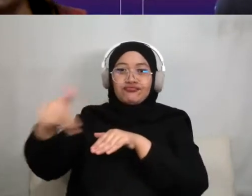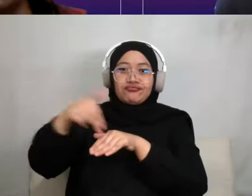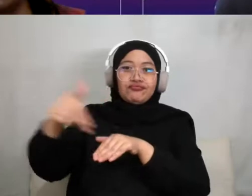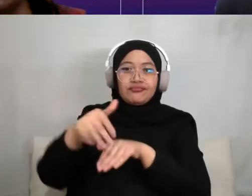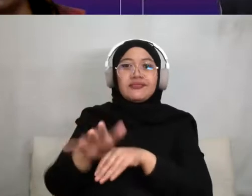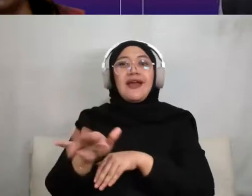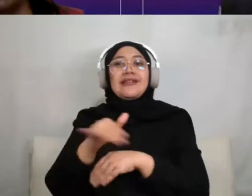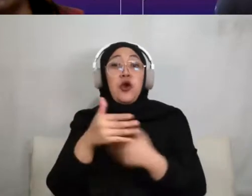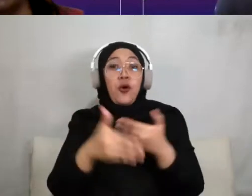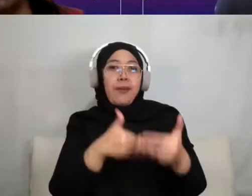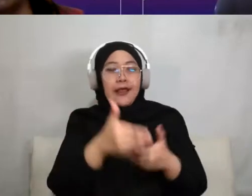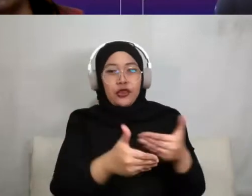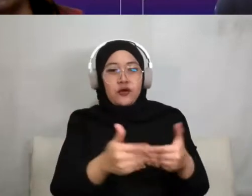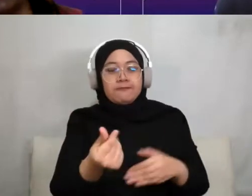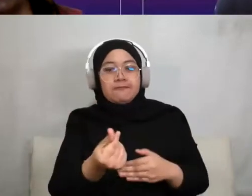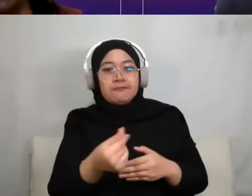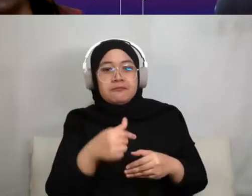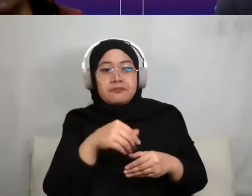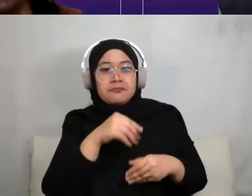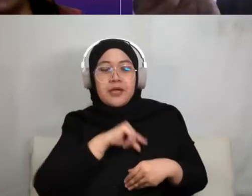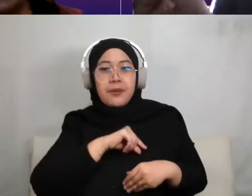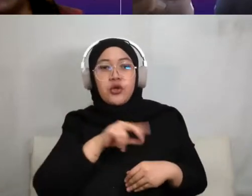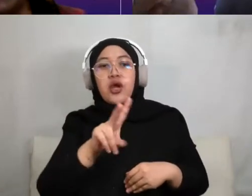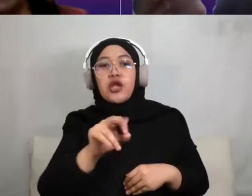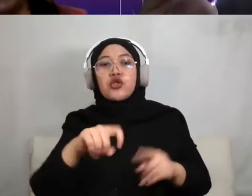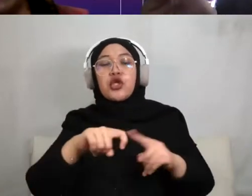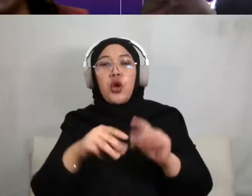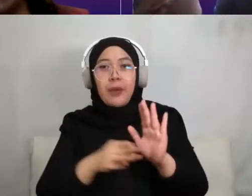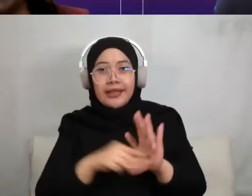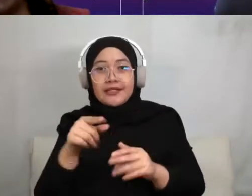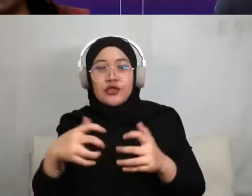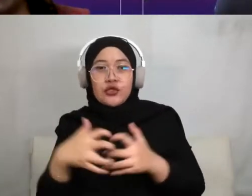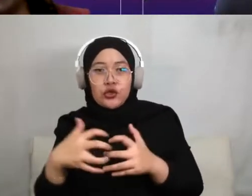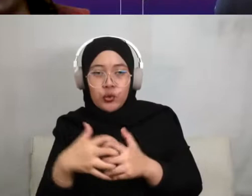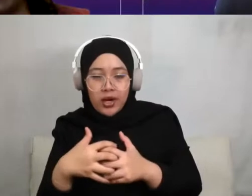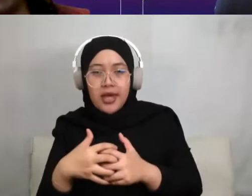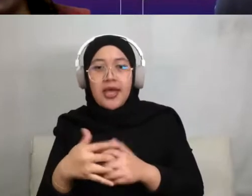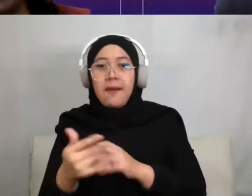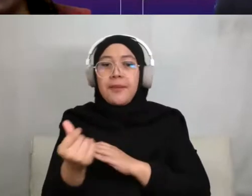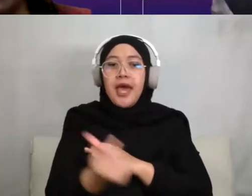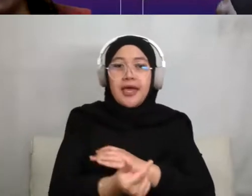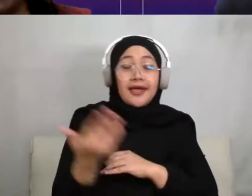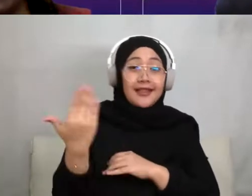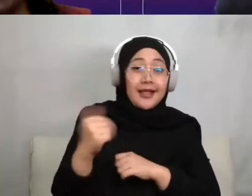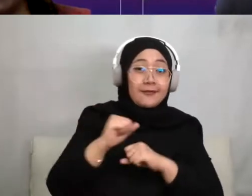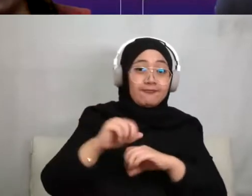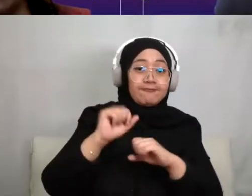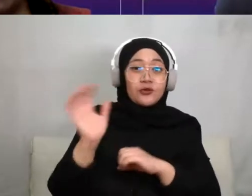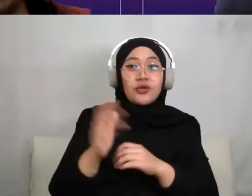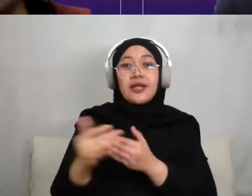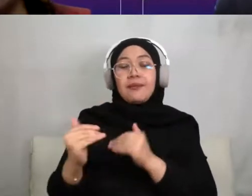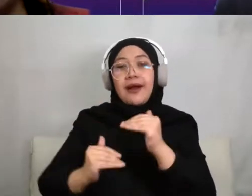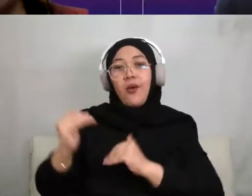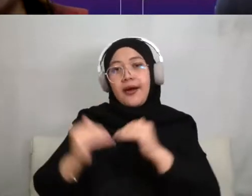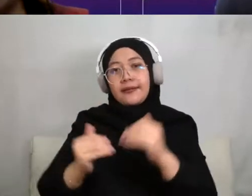into the rate whatever he has quoted. So we will try to give our inputs to increase the feasibility